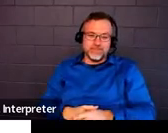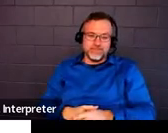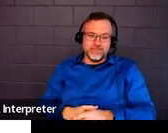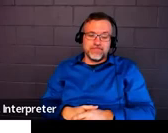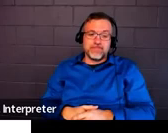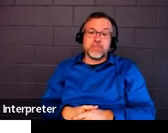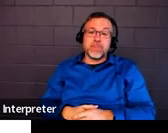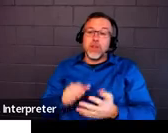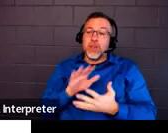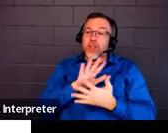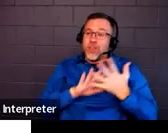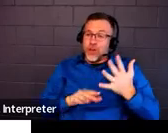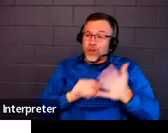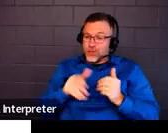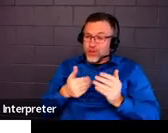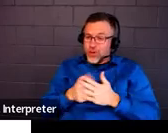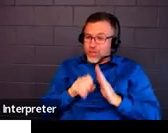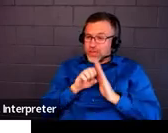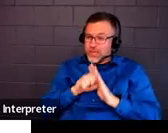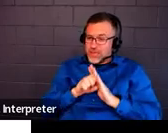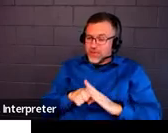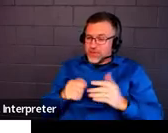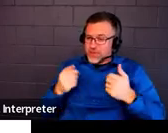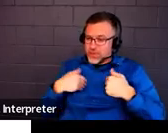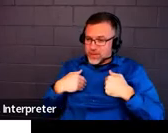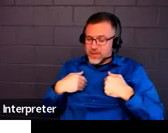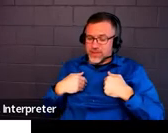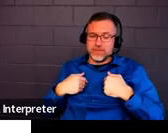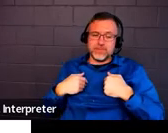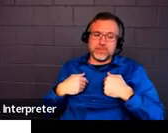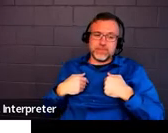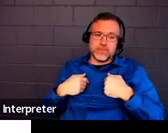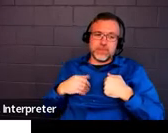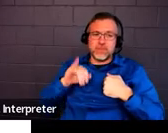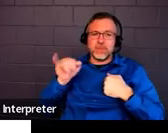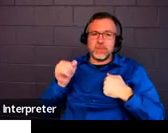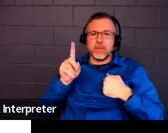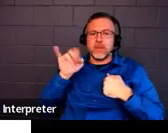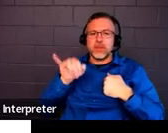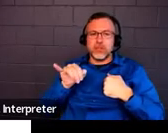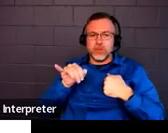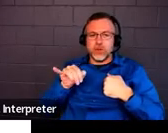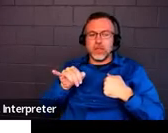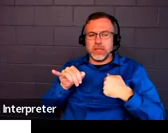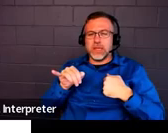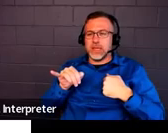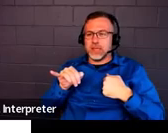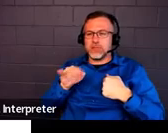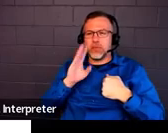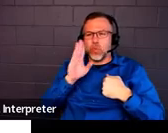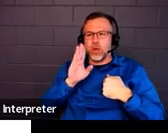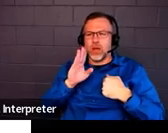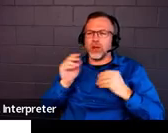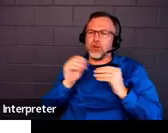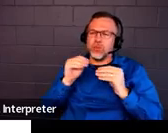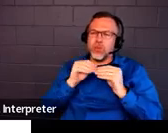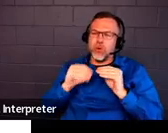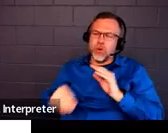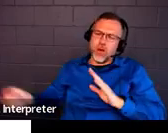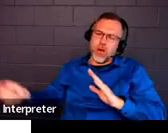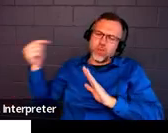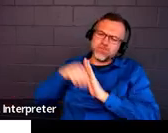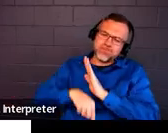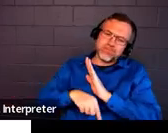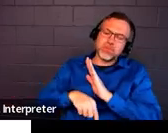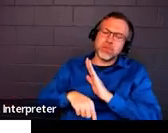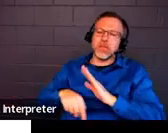So those are the examples that we have, because like I said, Jody is going to go through this in much more detail during